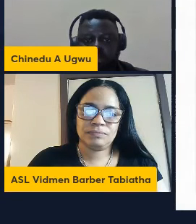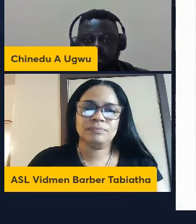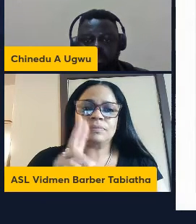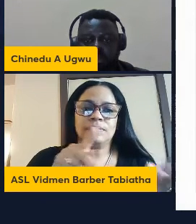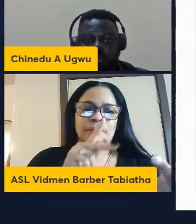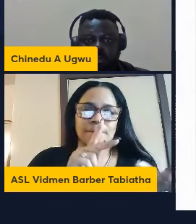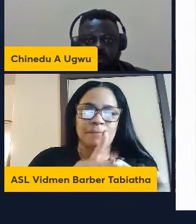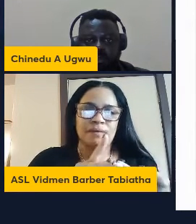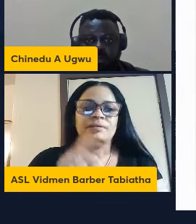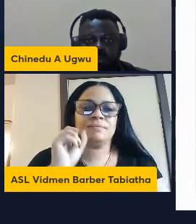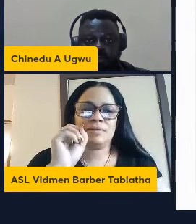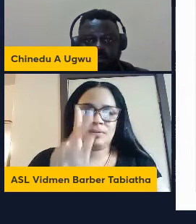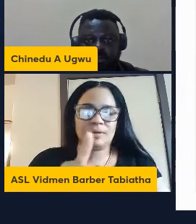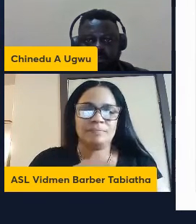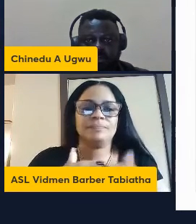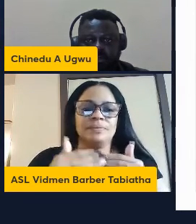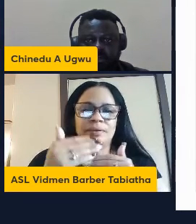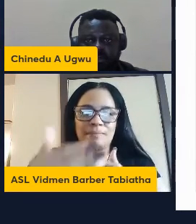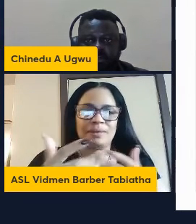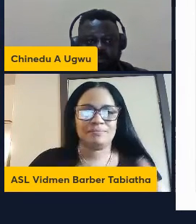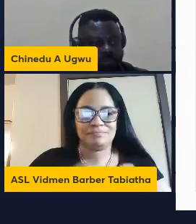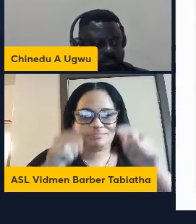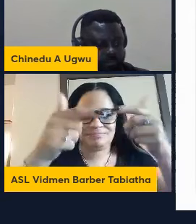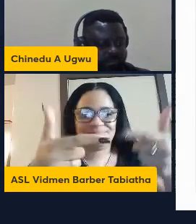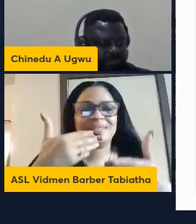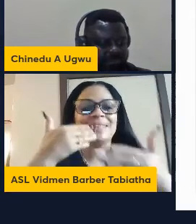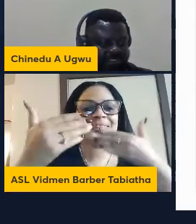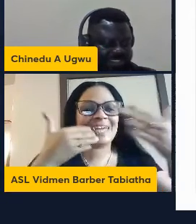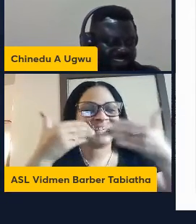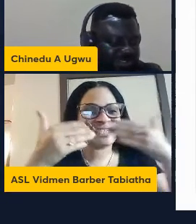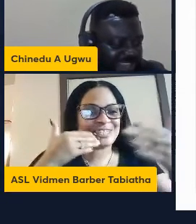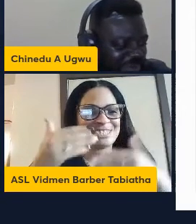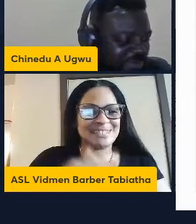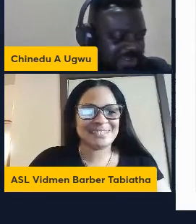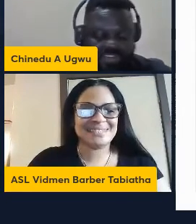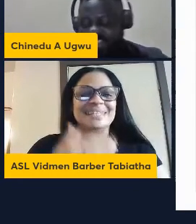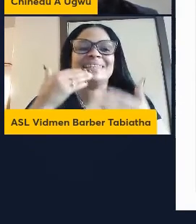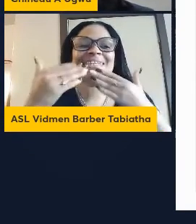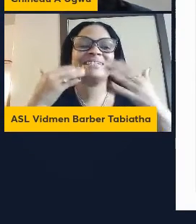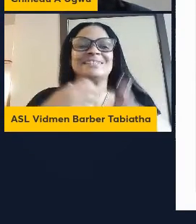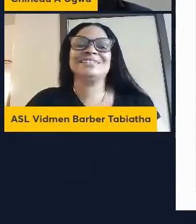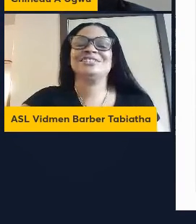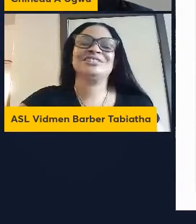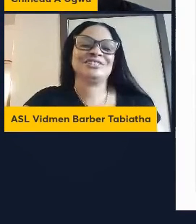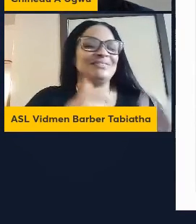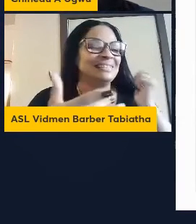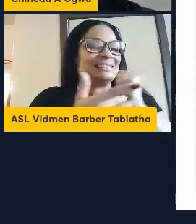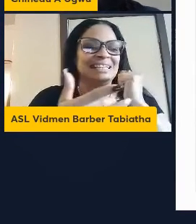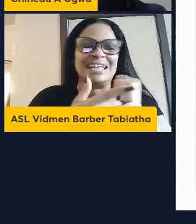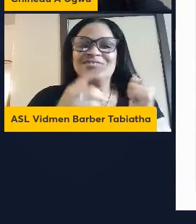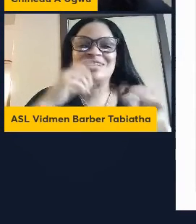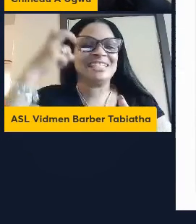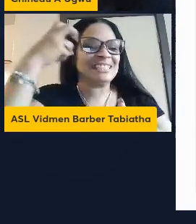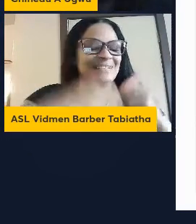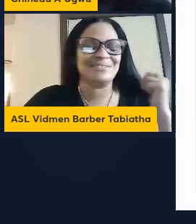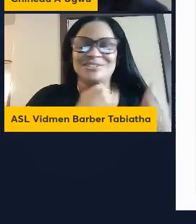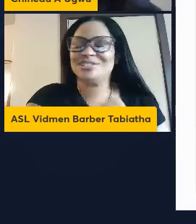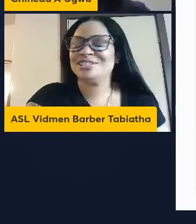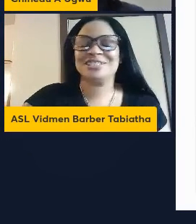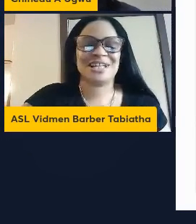Perfect. All right. And we'll pass it on to you. Thank you, Chinedu. And thank you. Sorry, technology is difficult. Sorry.